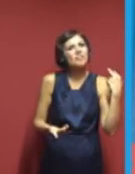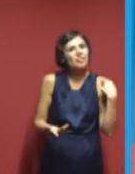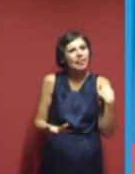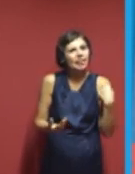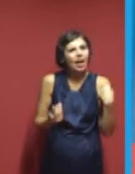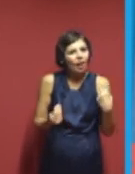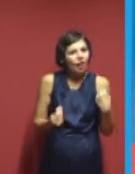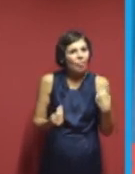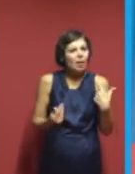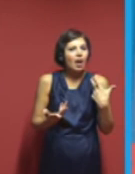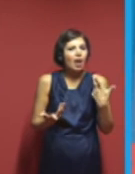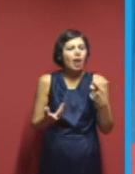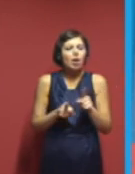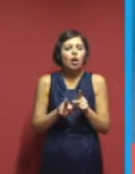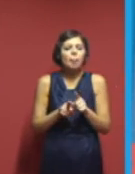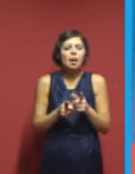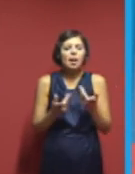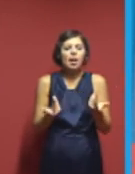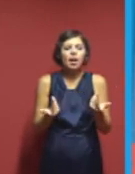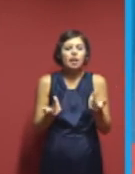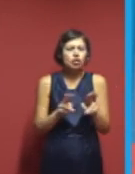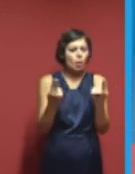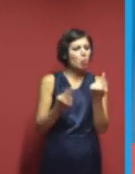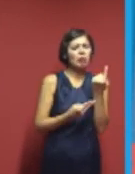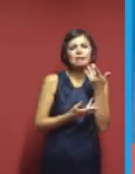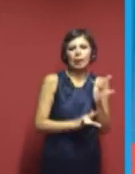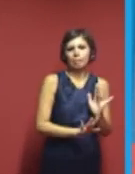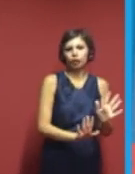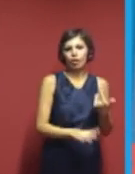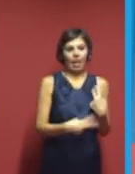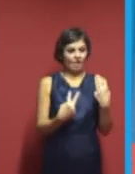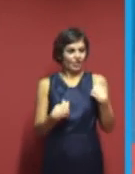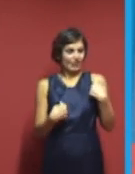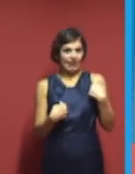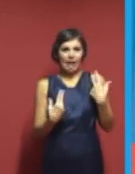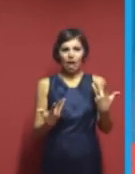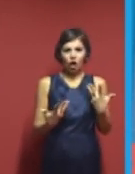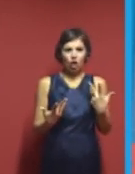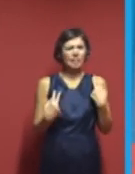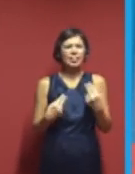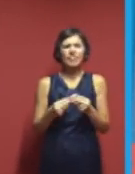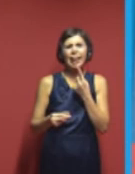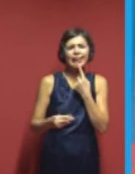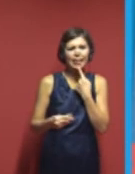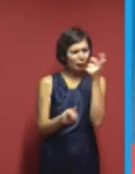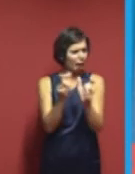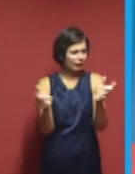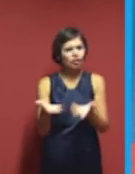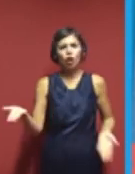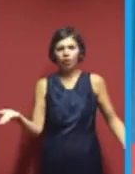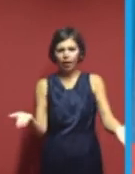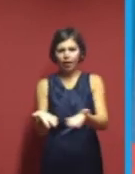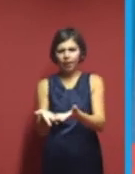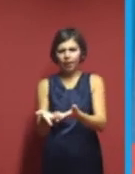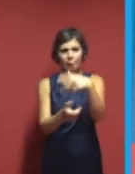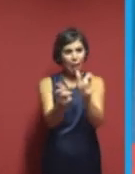life was made up by people that were no smarter than you. And you can change it, you can influence it, you could build your own things that other people can